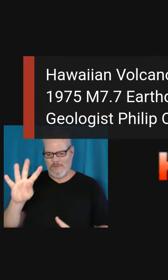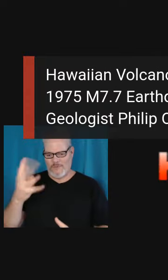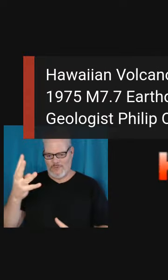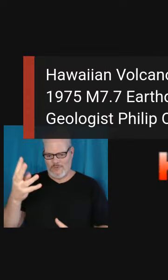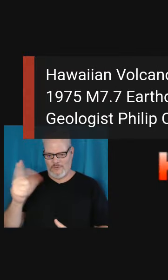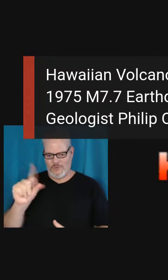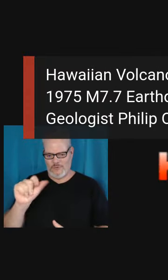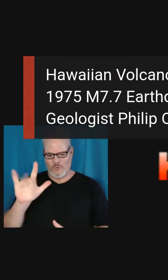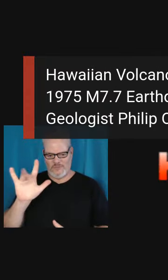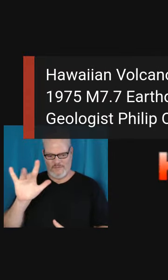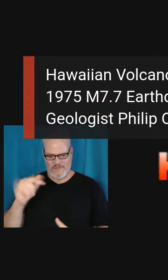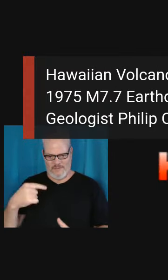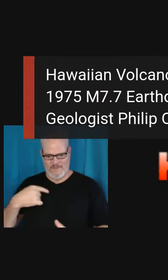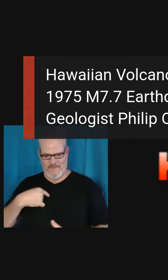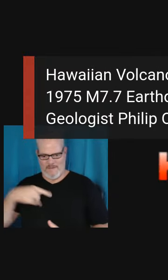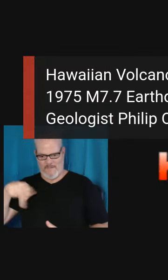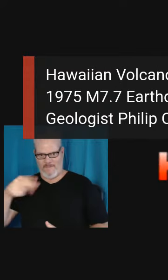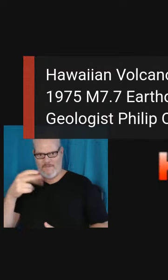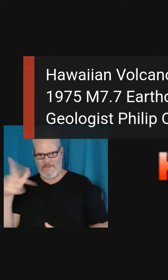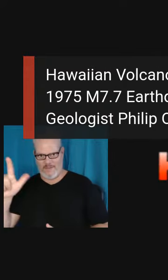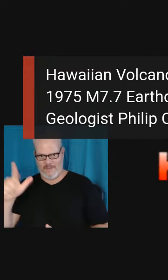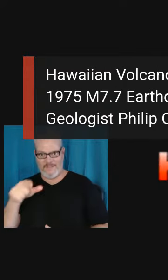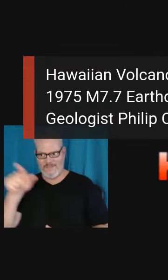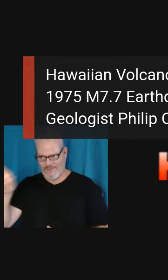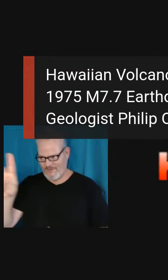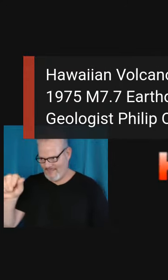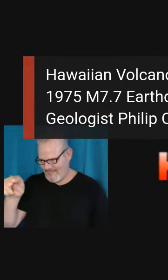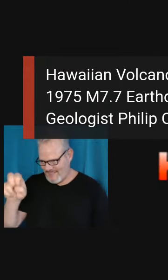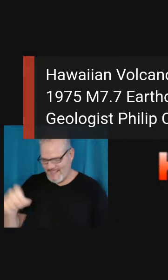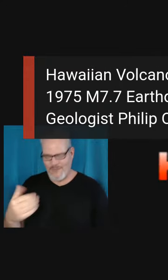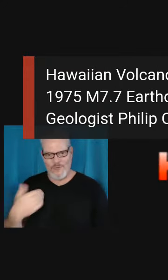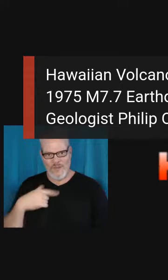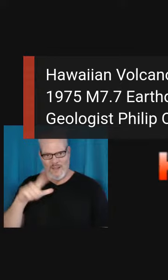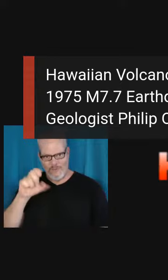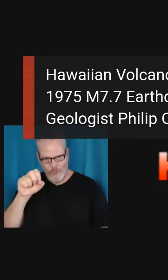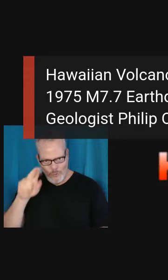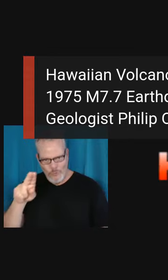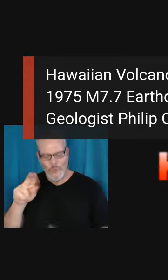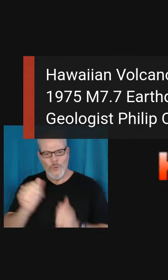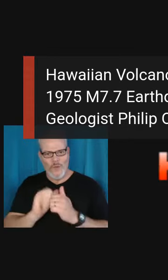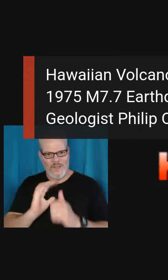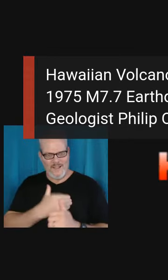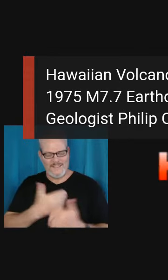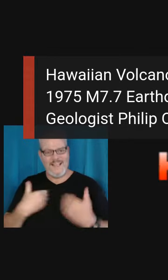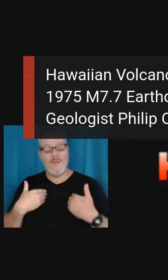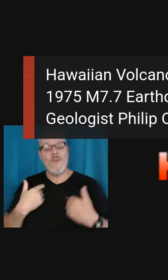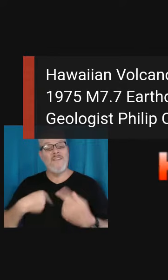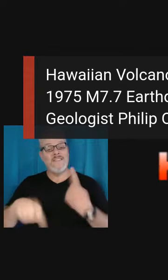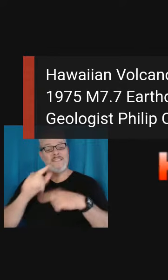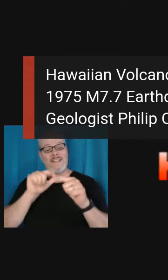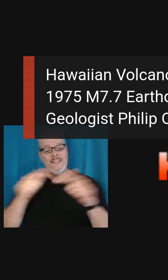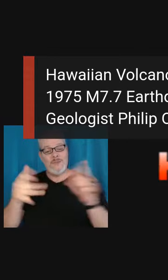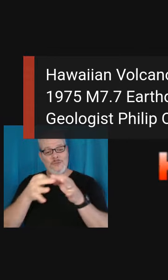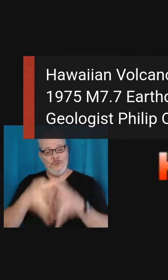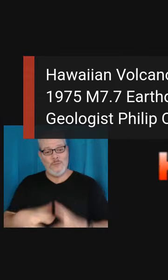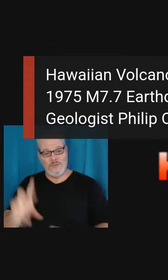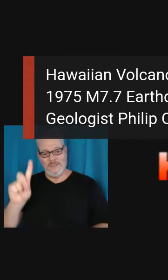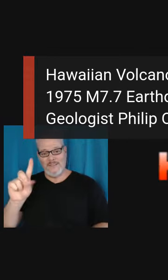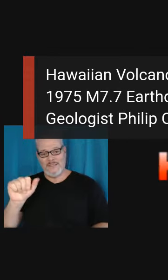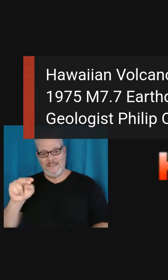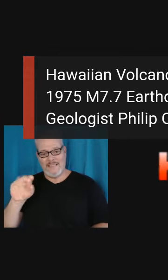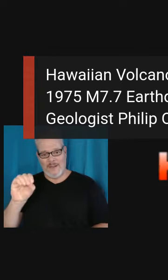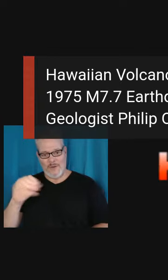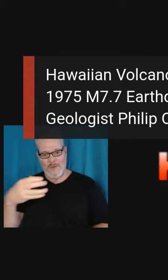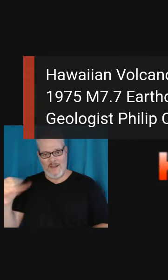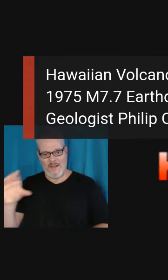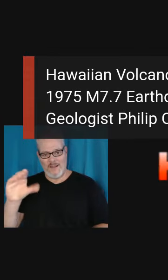Mr. Dane DuPont. We got Lou Atori on the back end, and our ASO interpreters, Daniel and Carrie, are back.